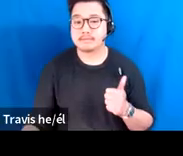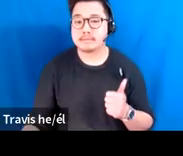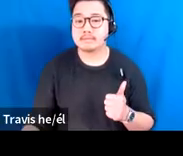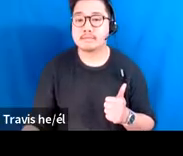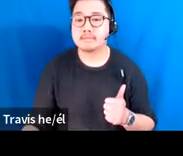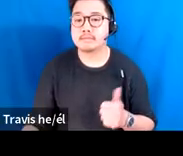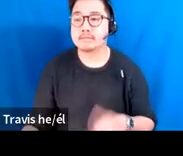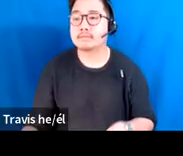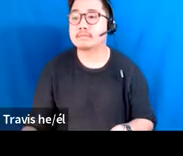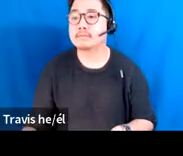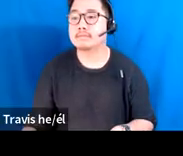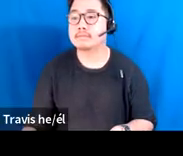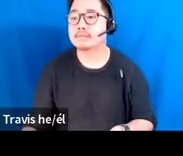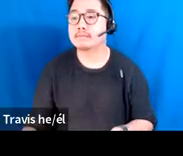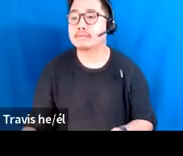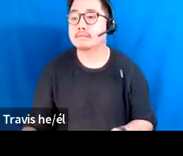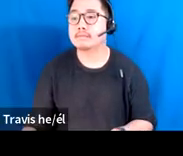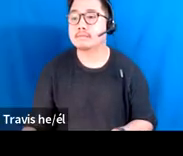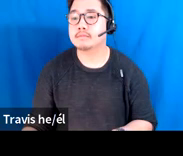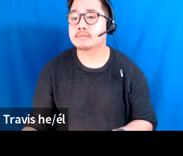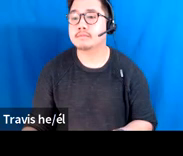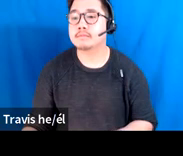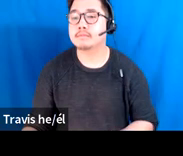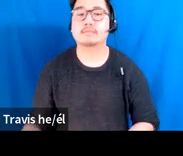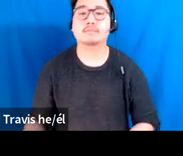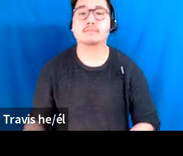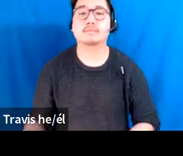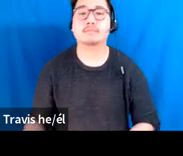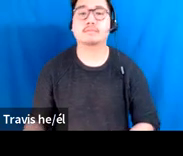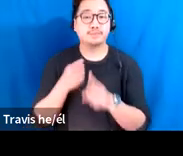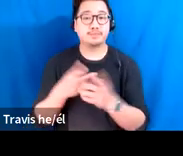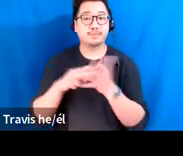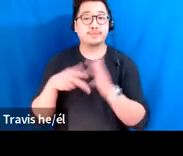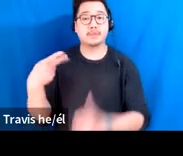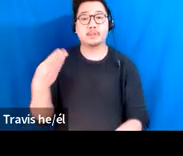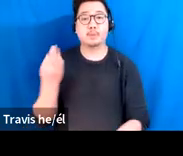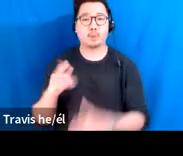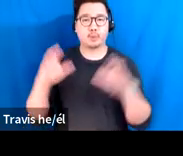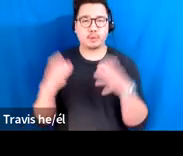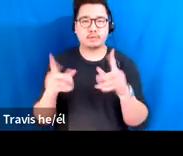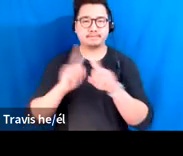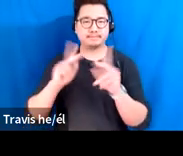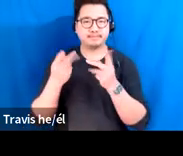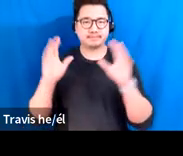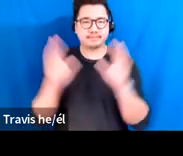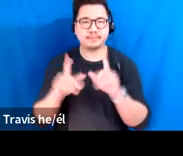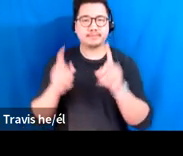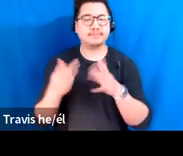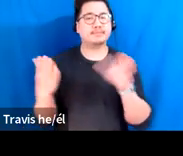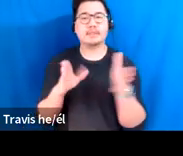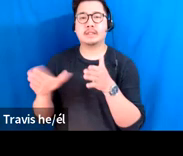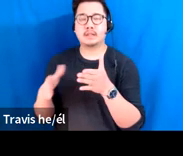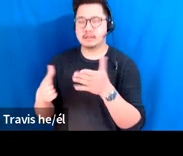shift away from pool testing in schools seeking better to understand how the district could reliably review results from at home